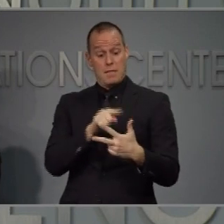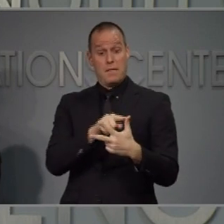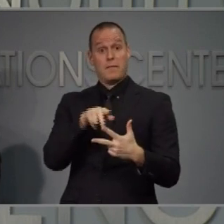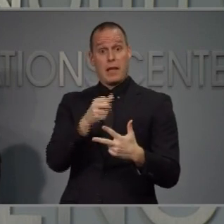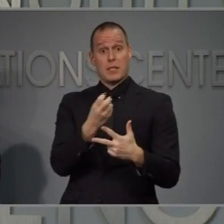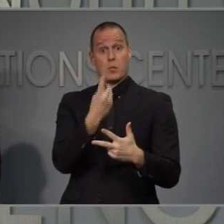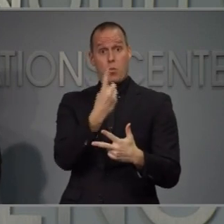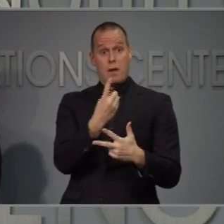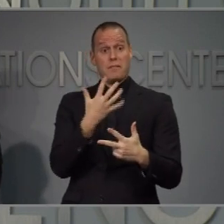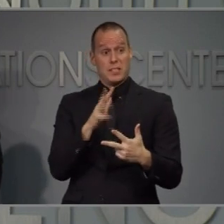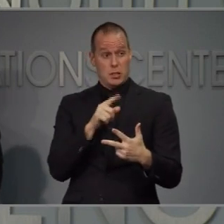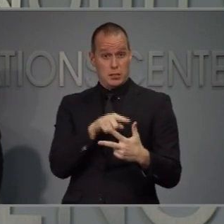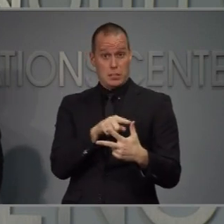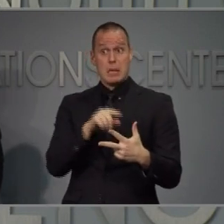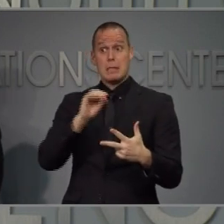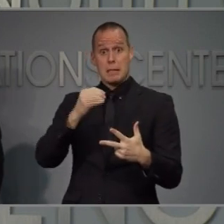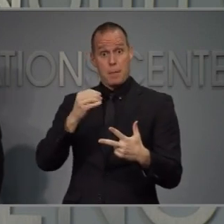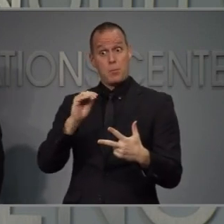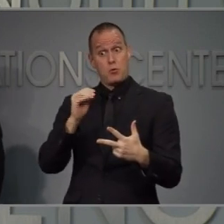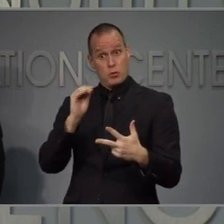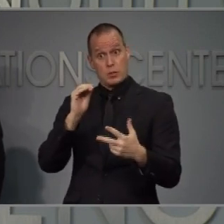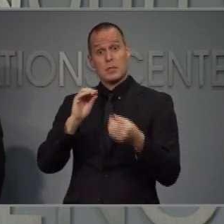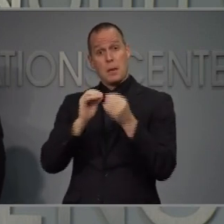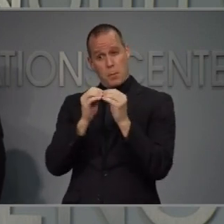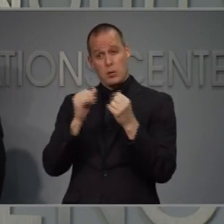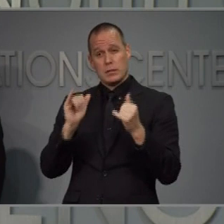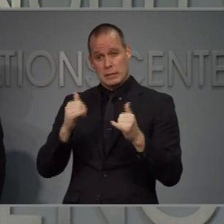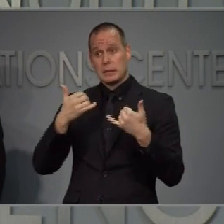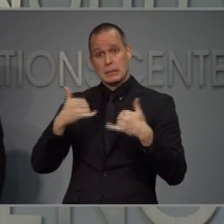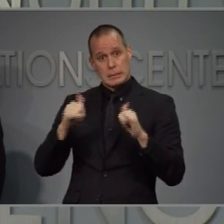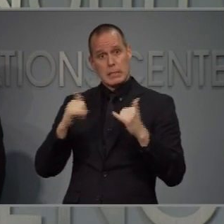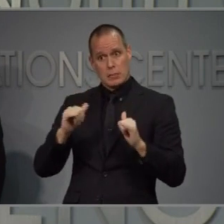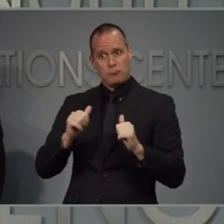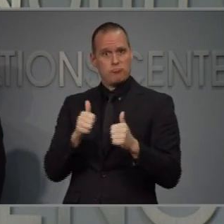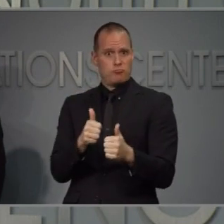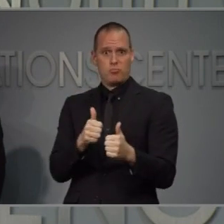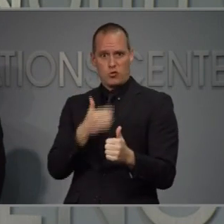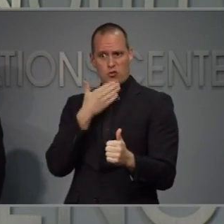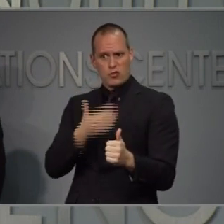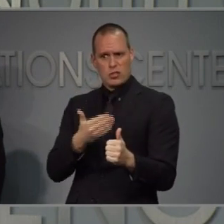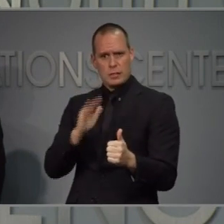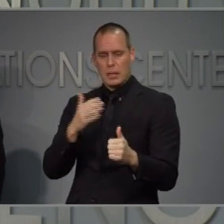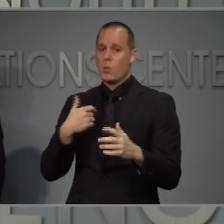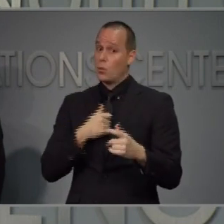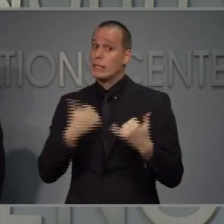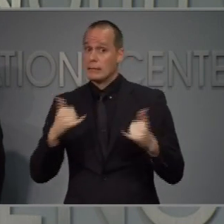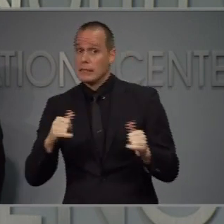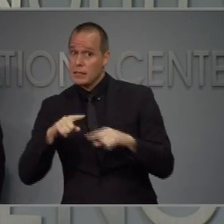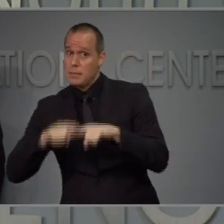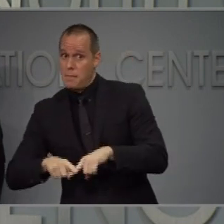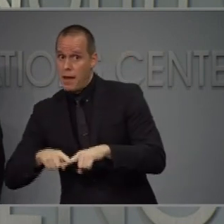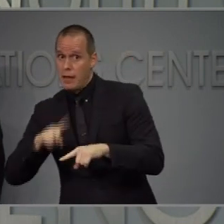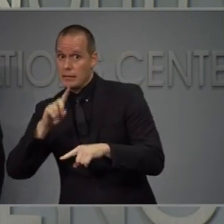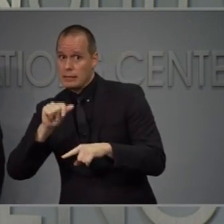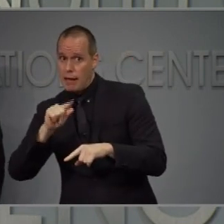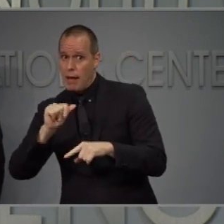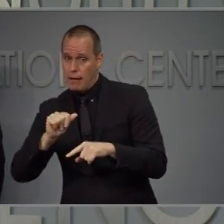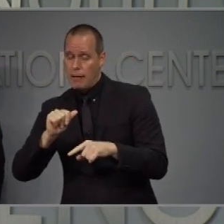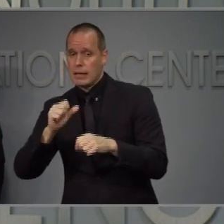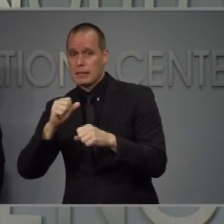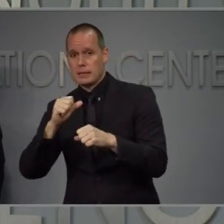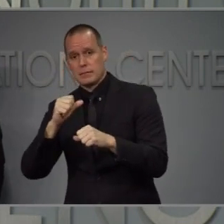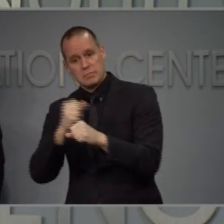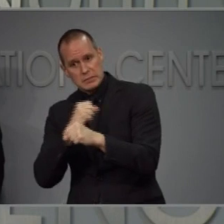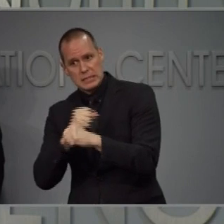indicators continue to look positive, because we're going to keep looking at the science data and facts, then in phase two,